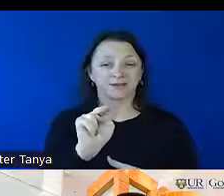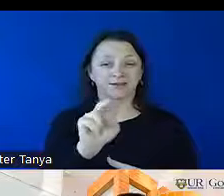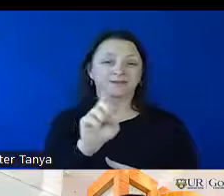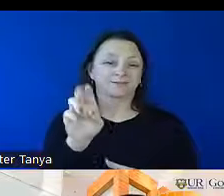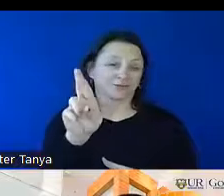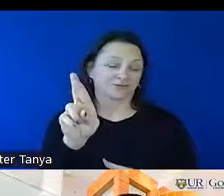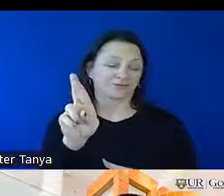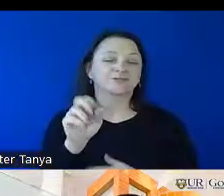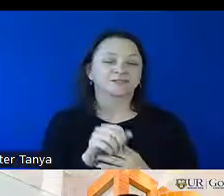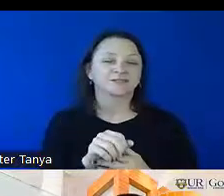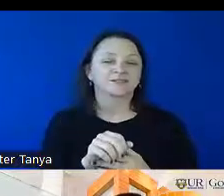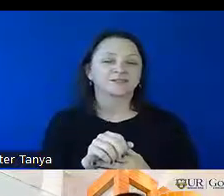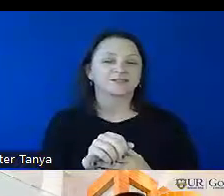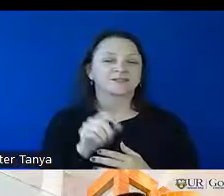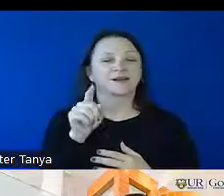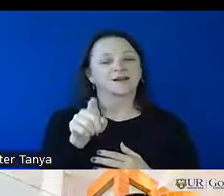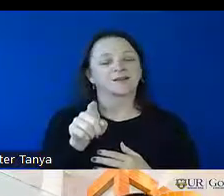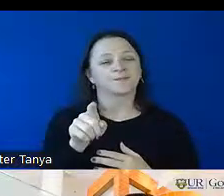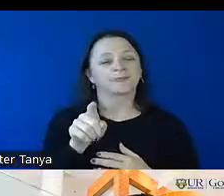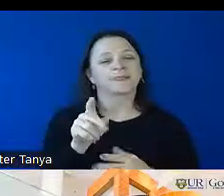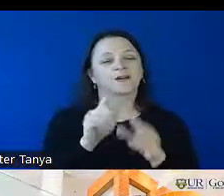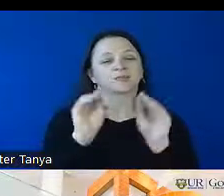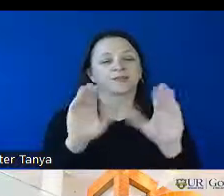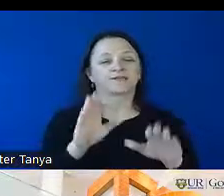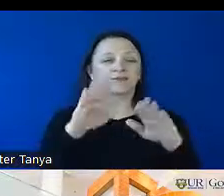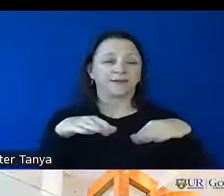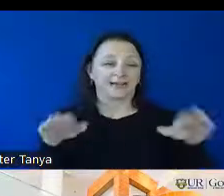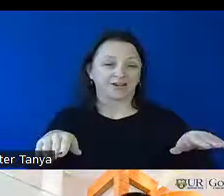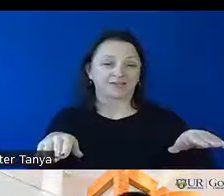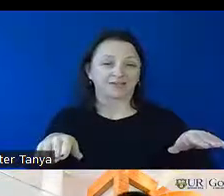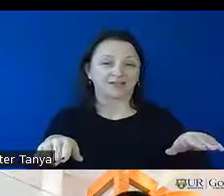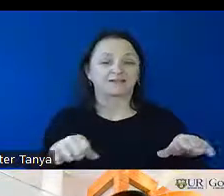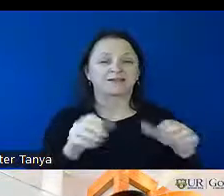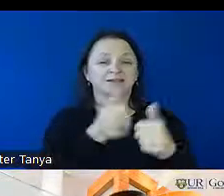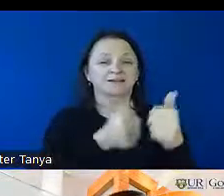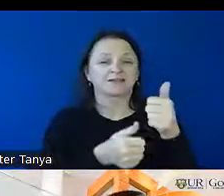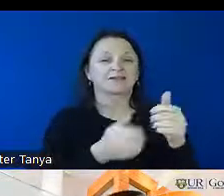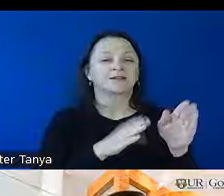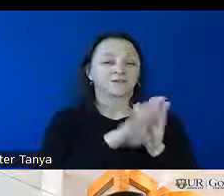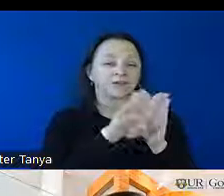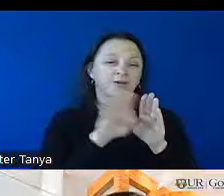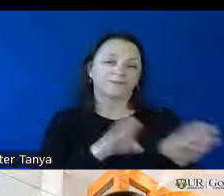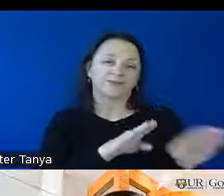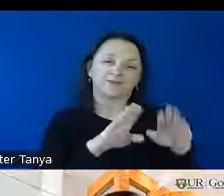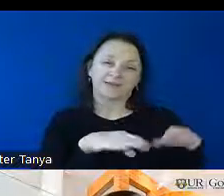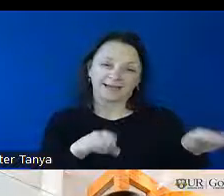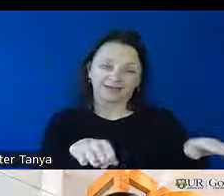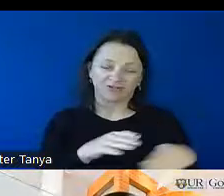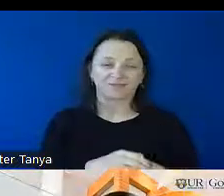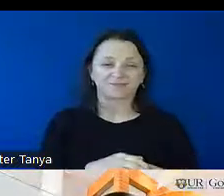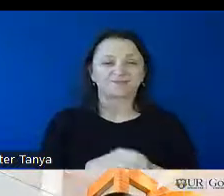Hyman. Dr. Hyman is a professor of pediatrics in the Division of Developmental and Behavioral Pediatrics.